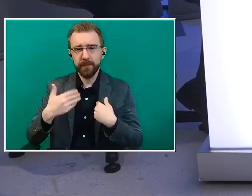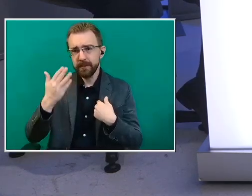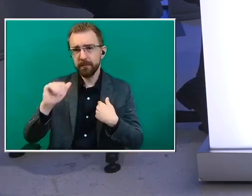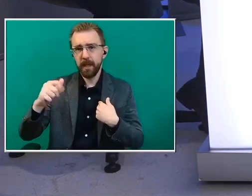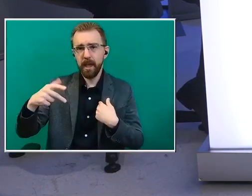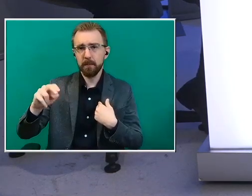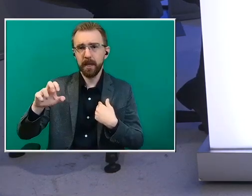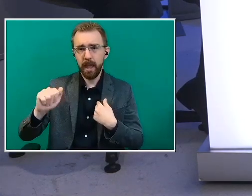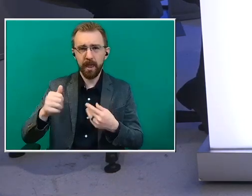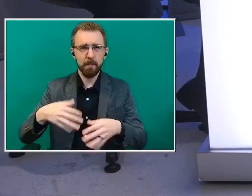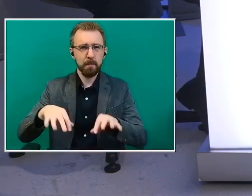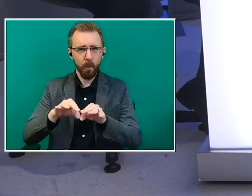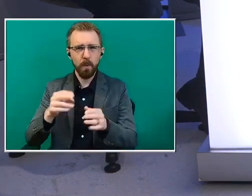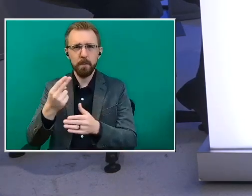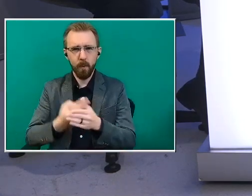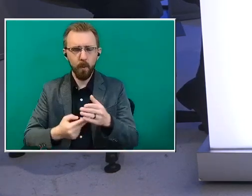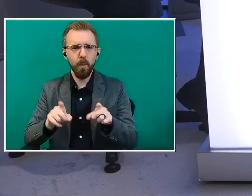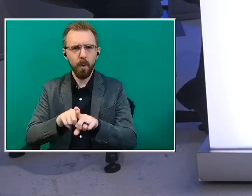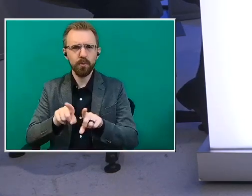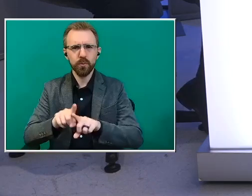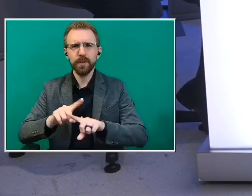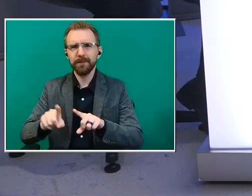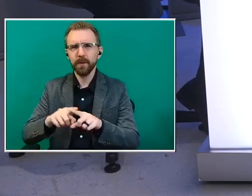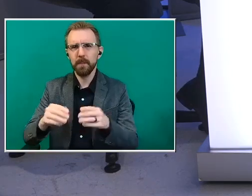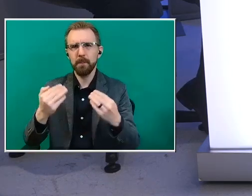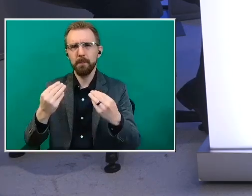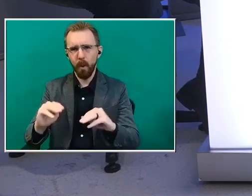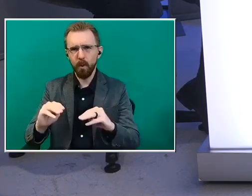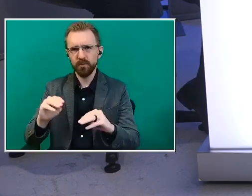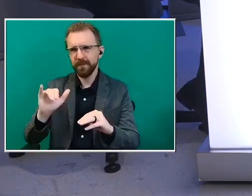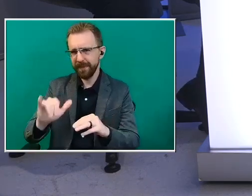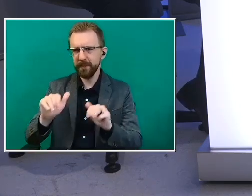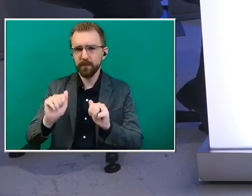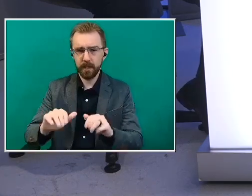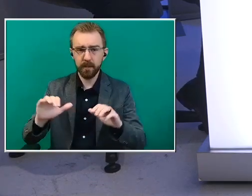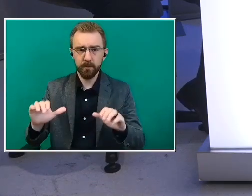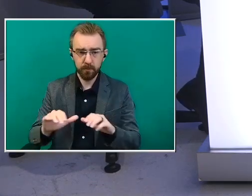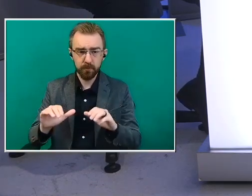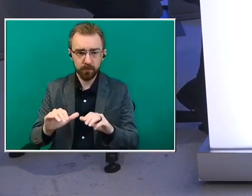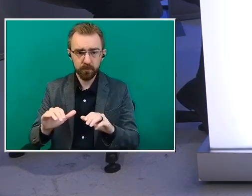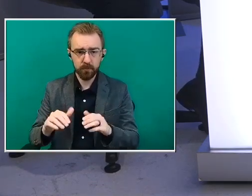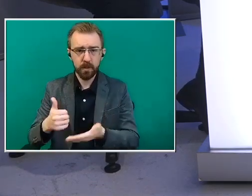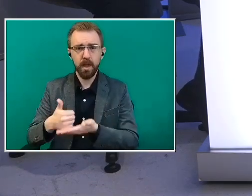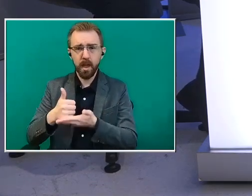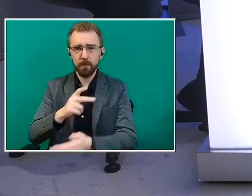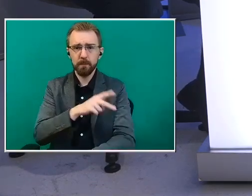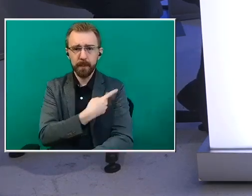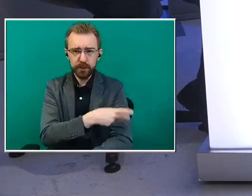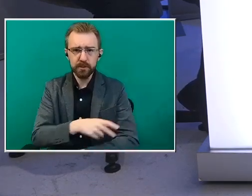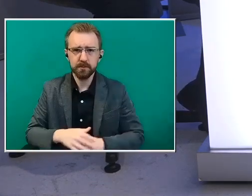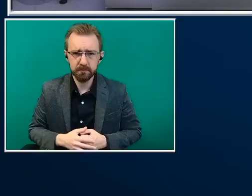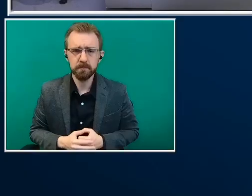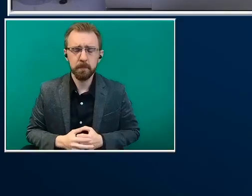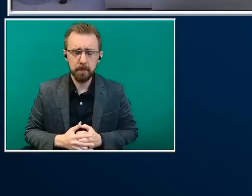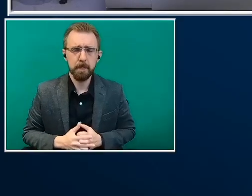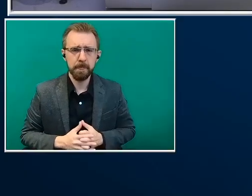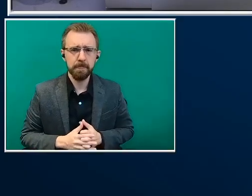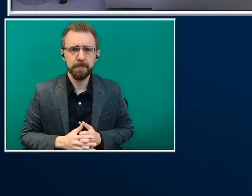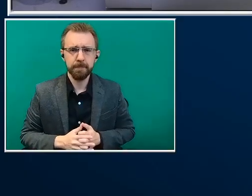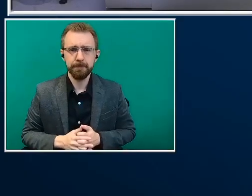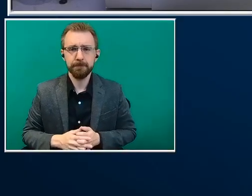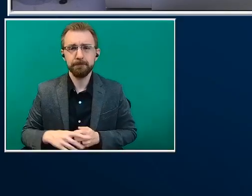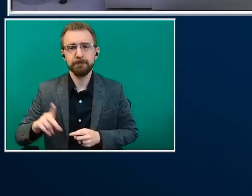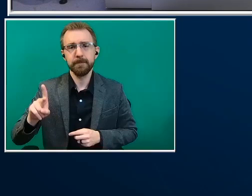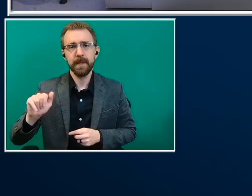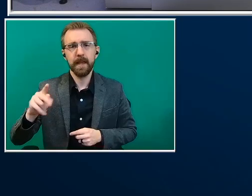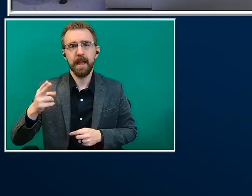and there's also different modes of this that you can do that help some patients. Correct. Yeah. Kathy has a follow-up.